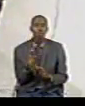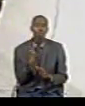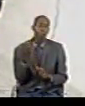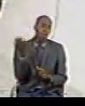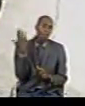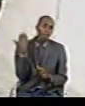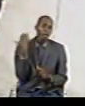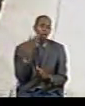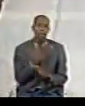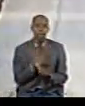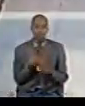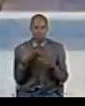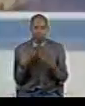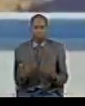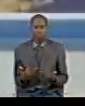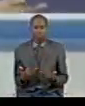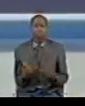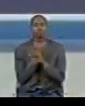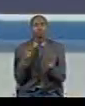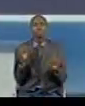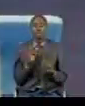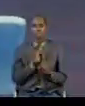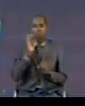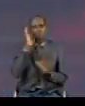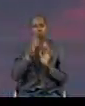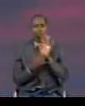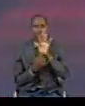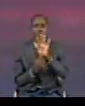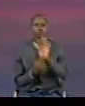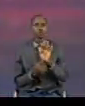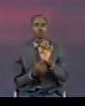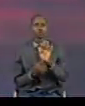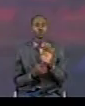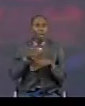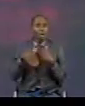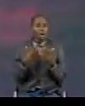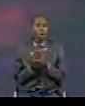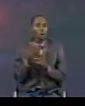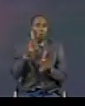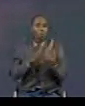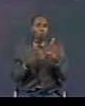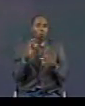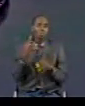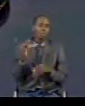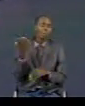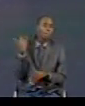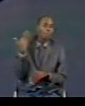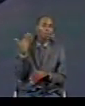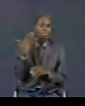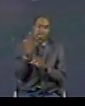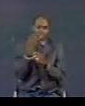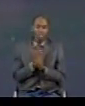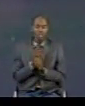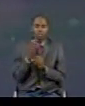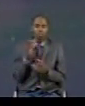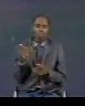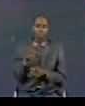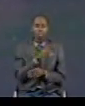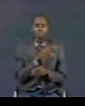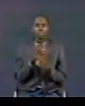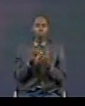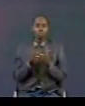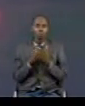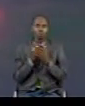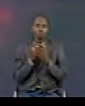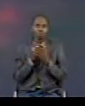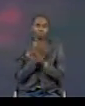present redemption. I'll show you how those people of the past, how they got their redemption. And then in